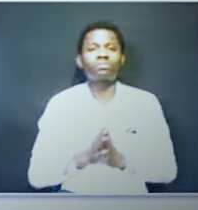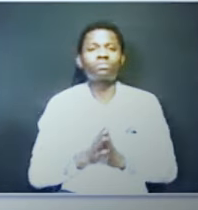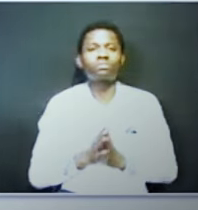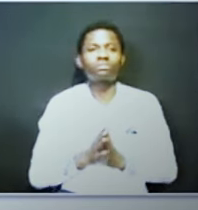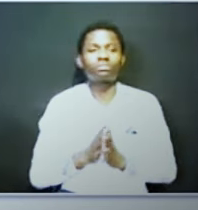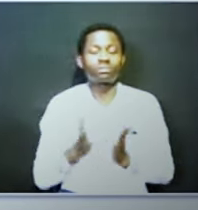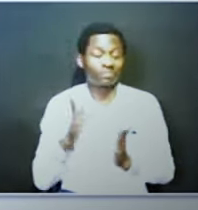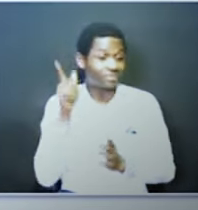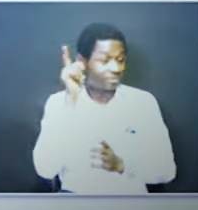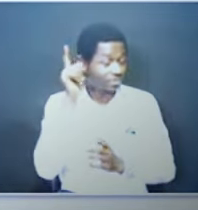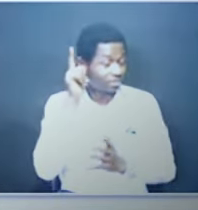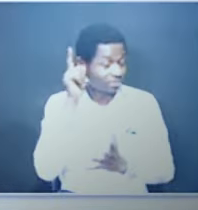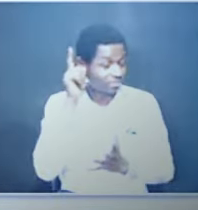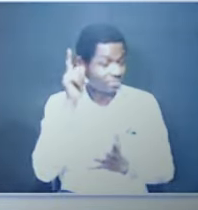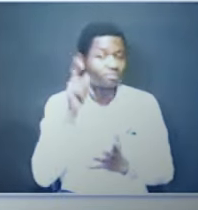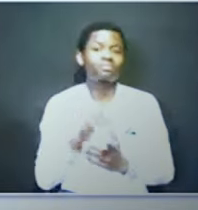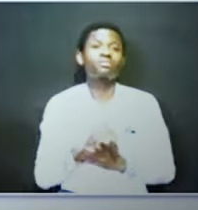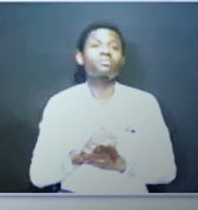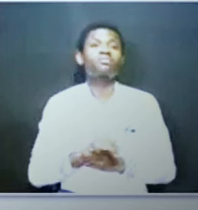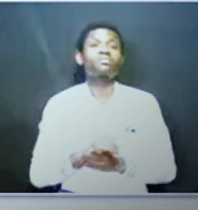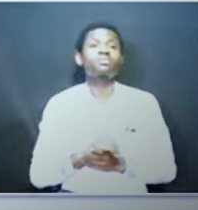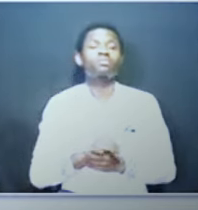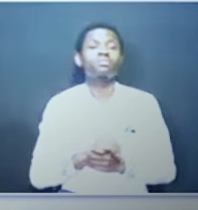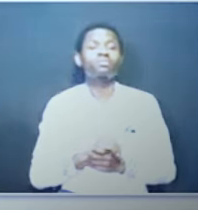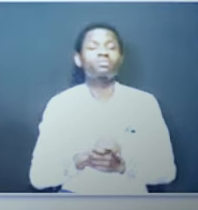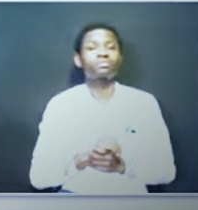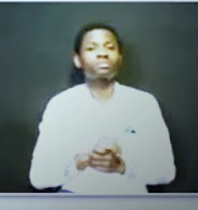hear me, brothers and